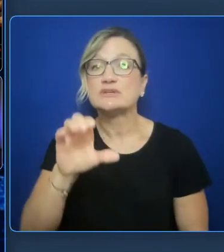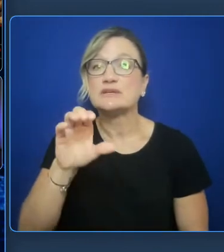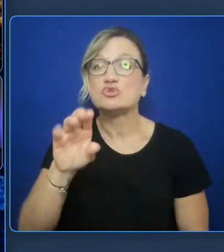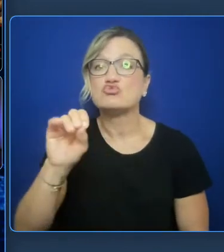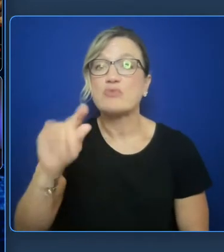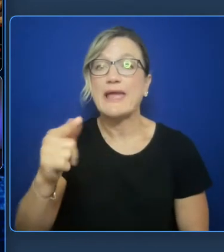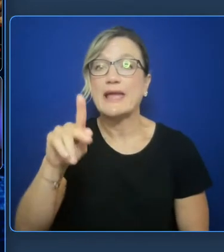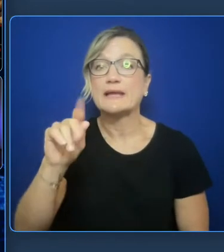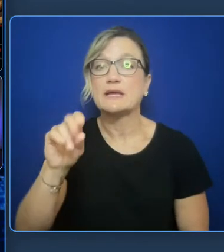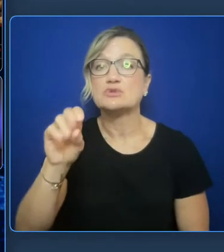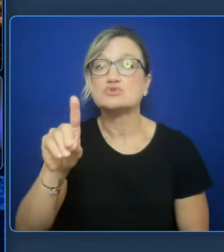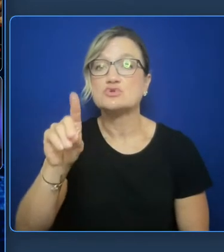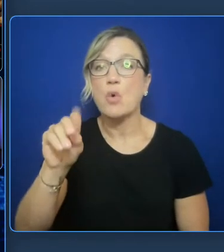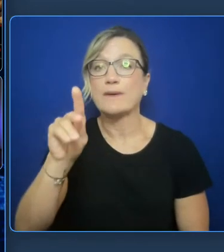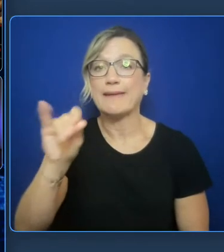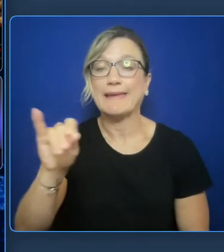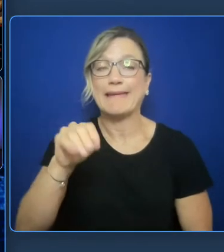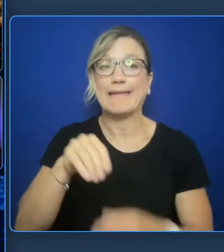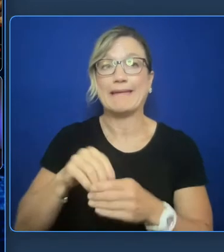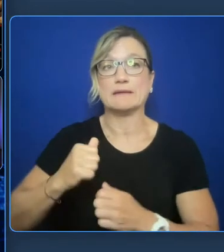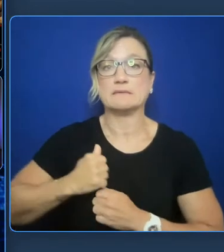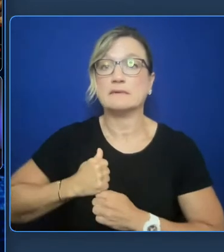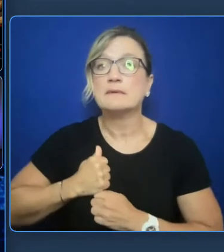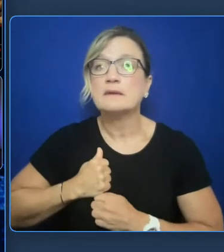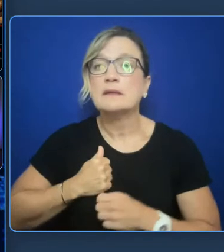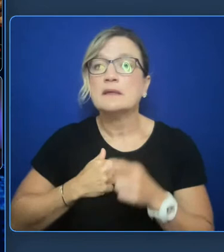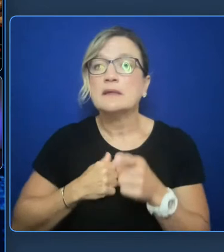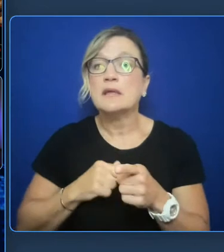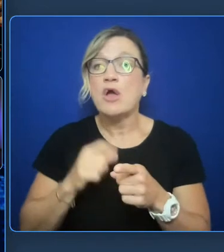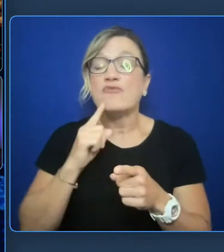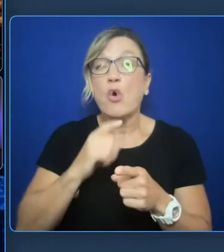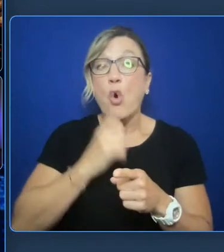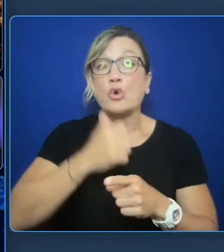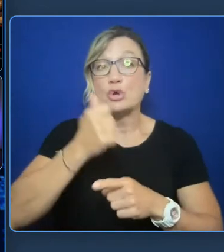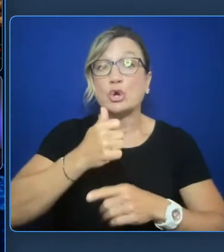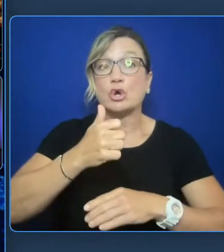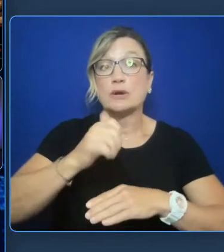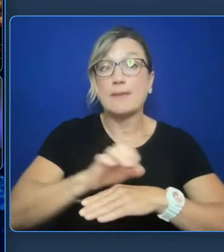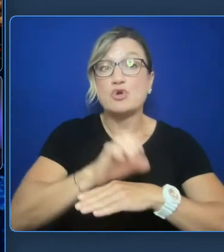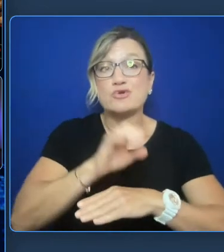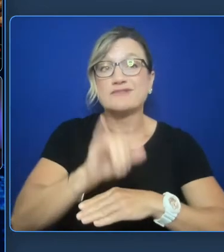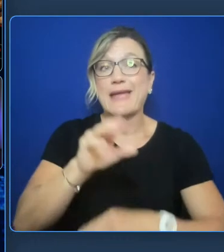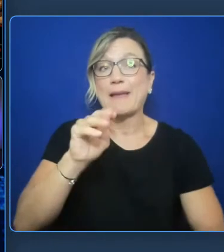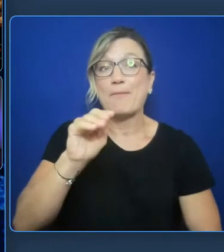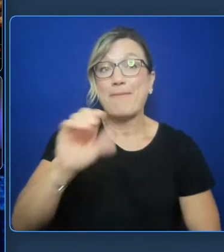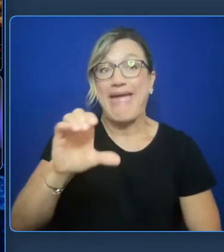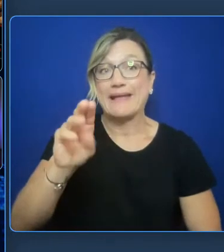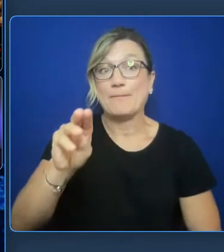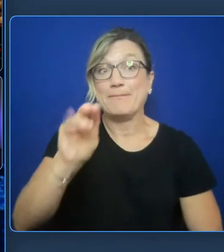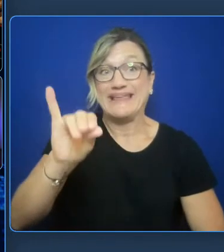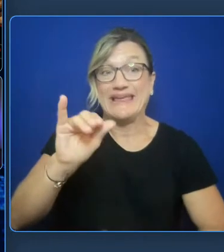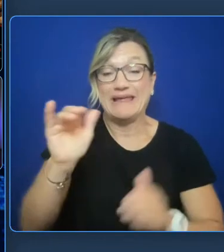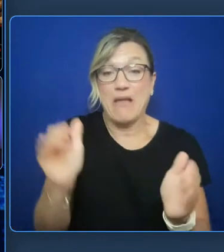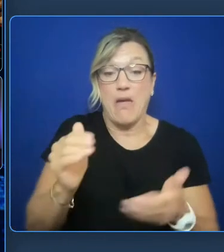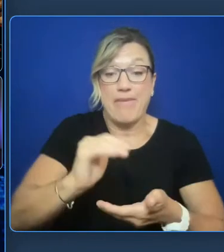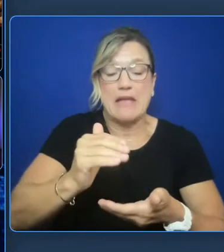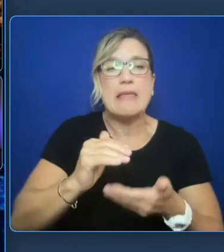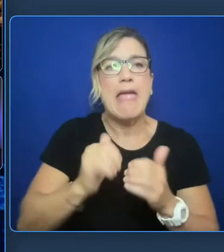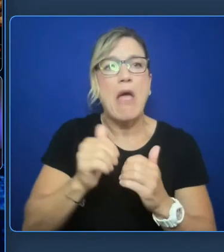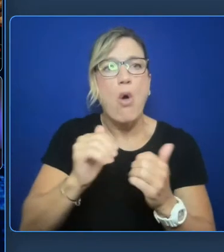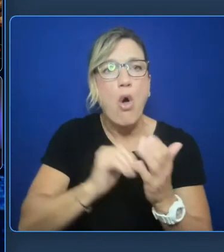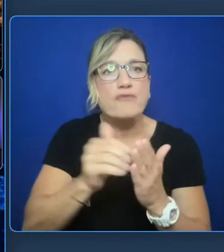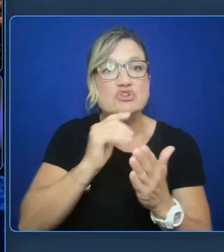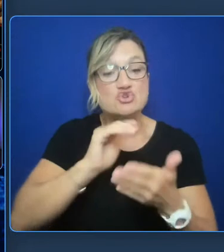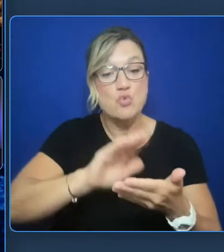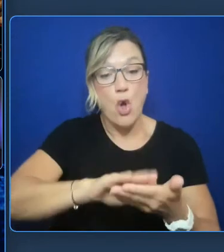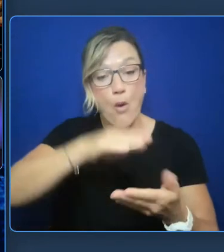Kadoki in Toronto, Canada. For those with older computers, specifically compact like Mac Minis, how often do you open them up to clean